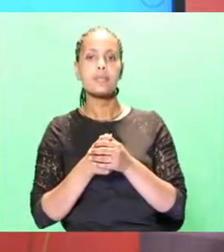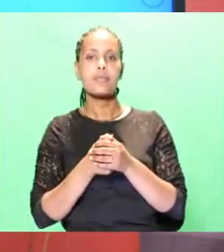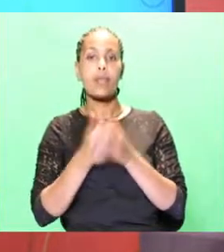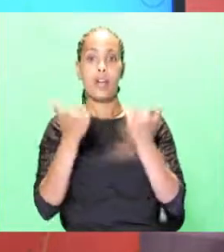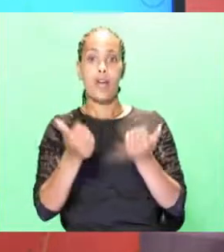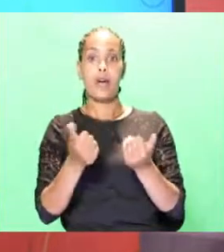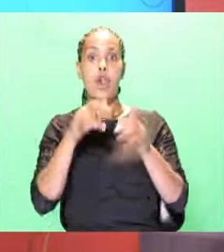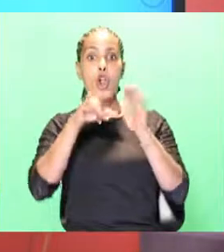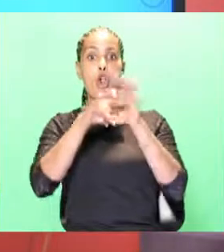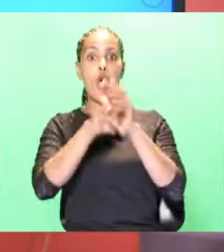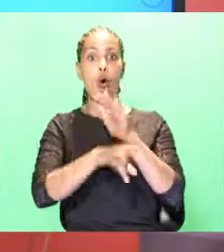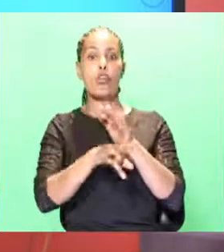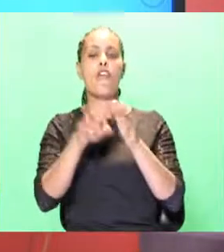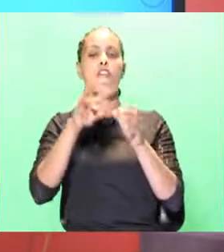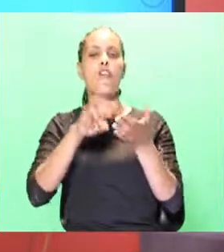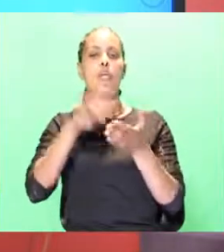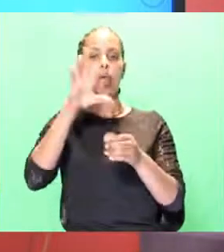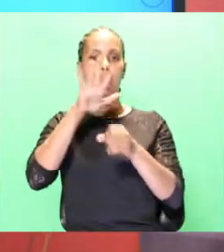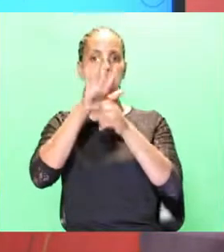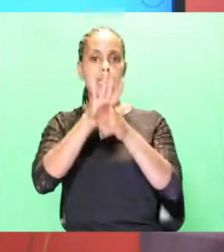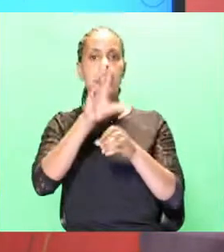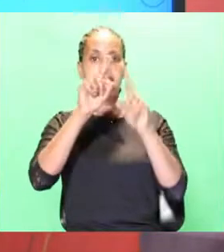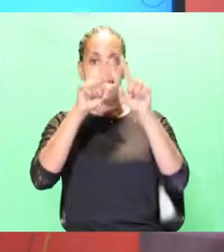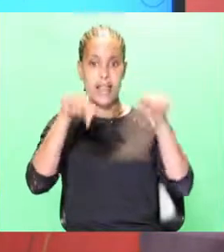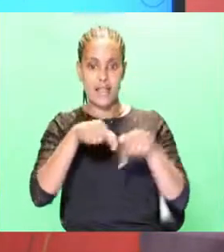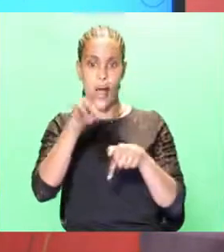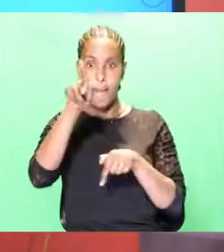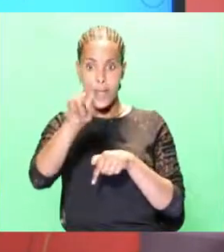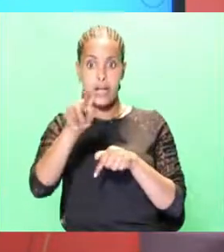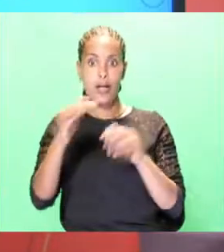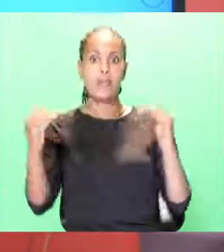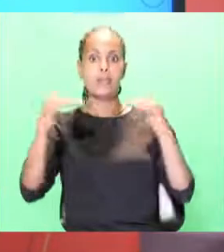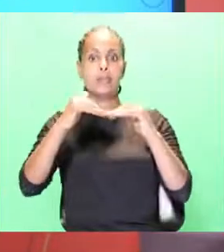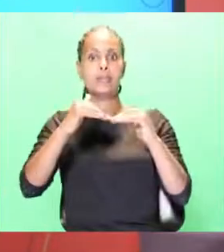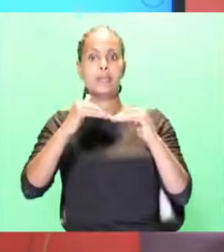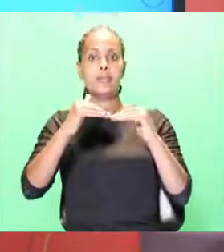Now the lowering in vapor pressure, delta P equal